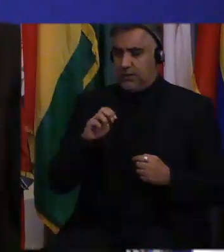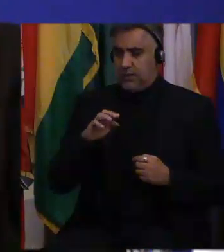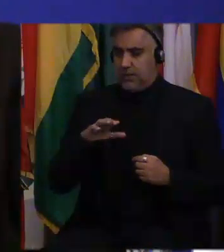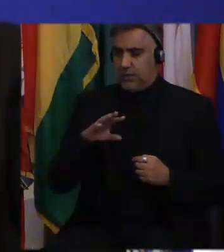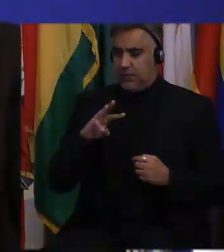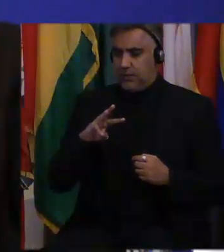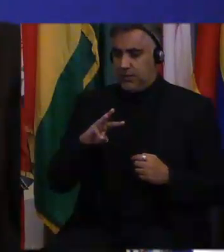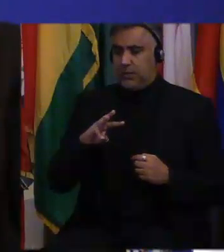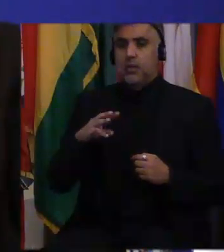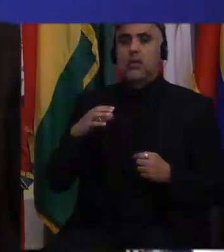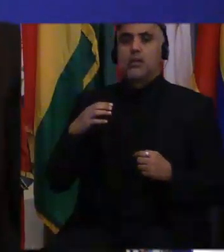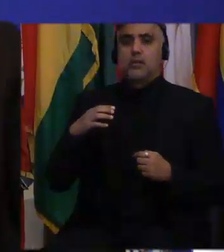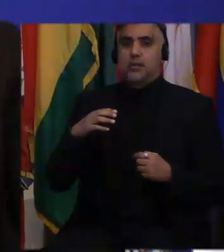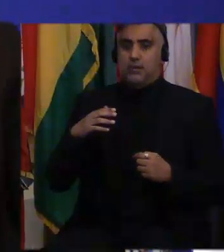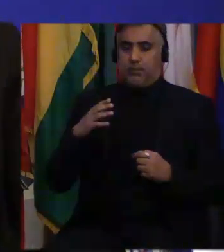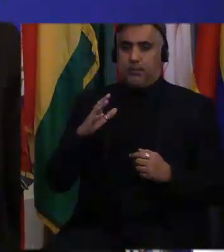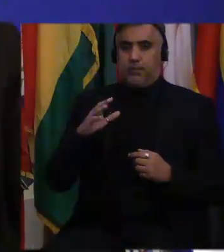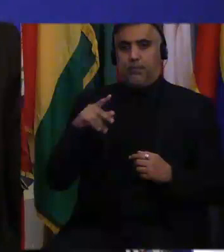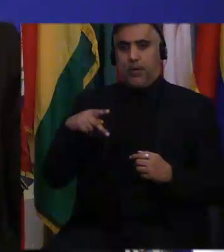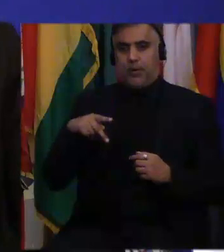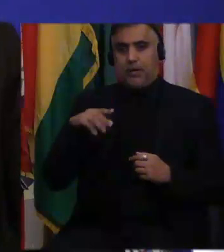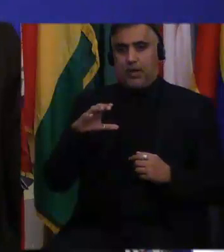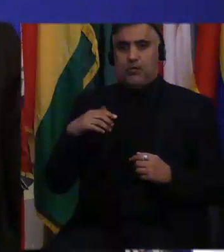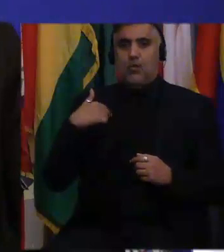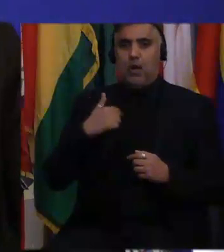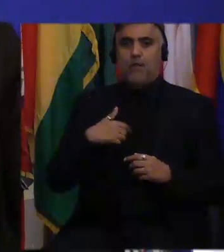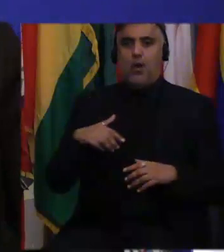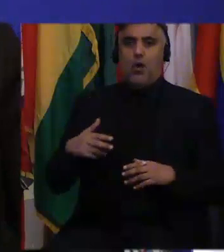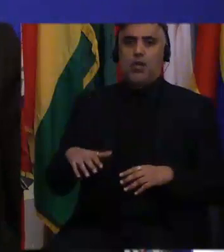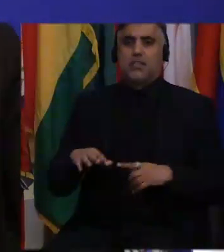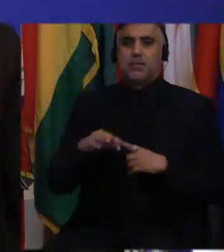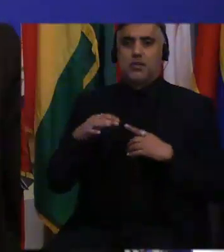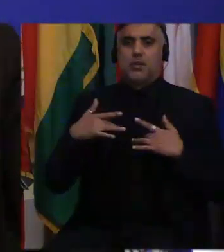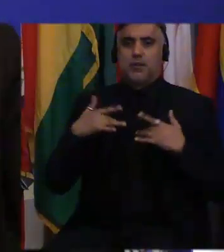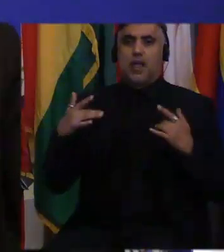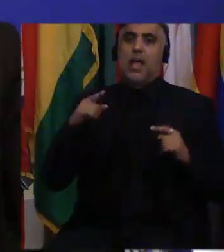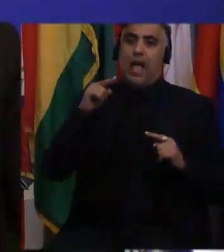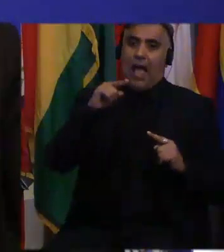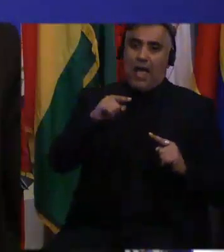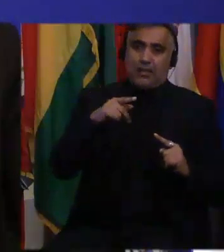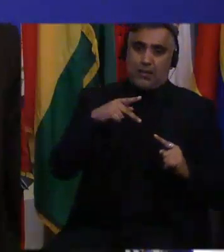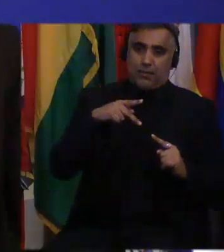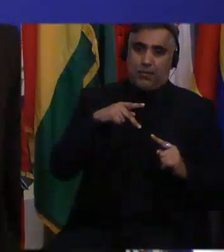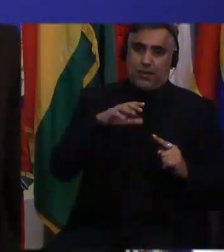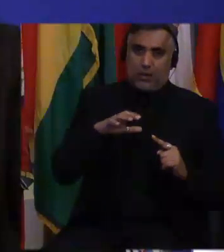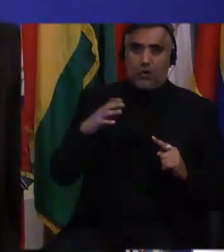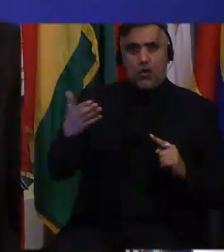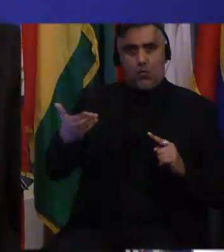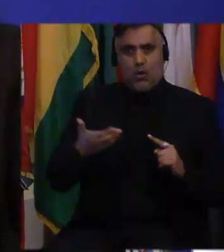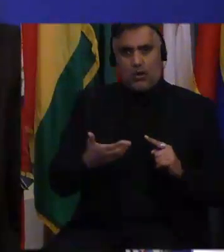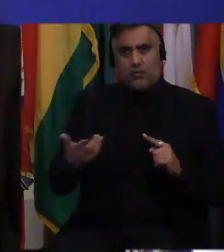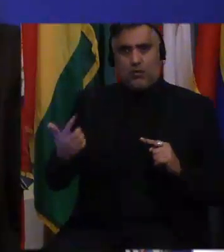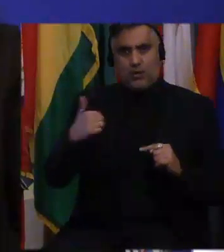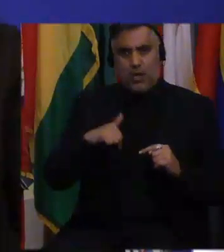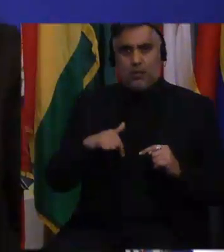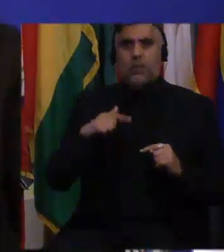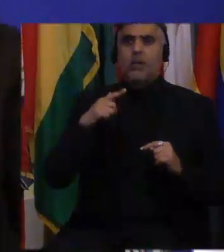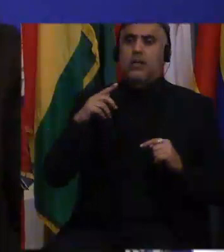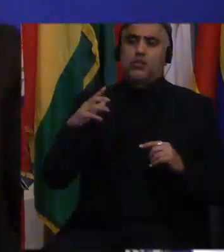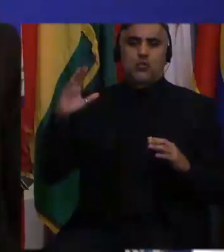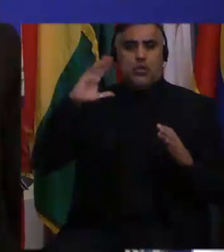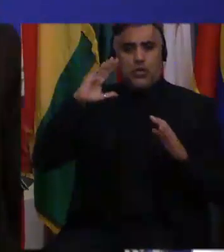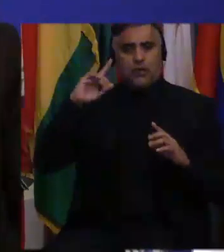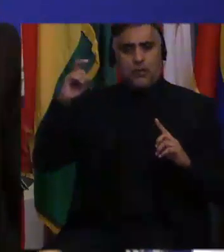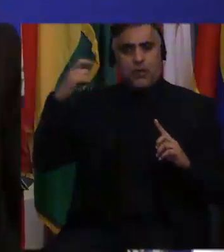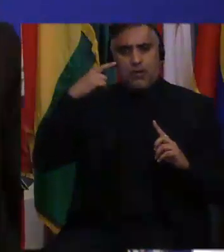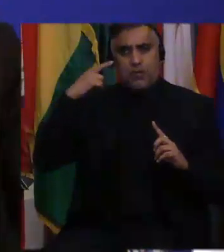6th, under Canada's chairmanship of the Permanent Council, we'll host a special event at the Permanent Council. You're all very welcome. The intention is to hear